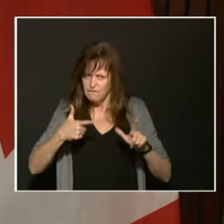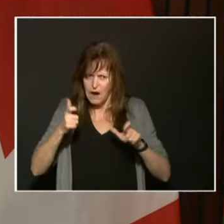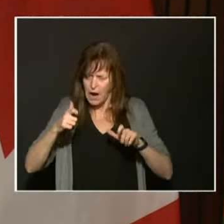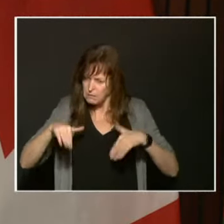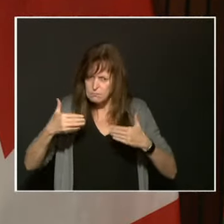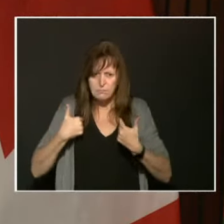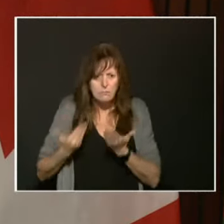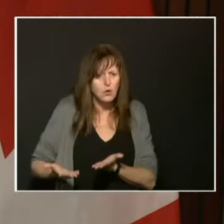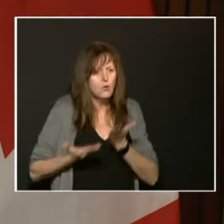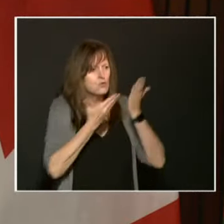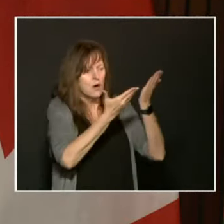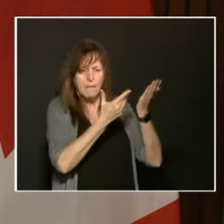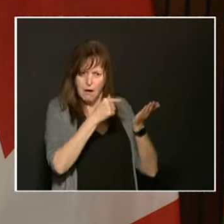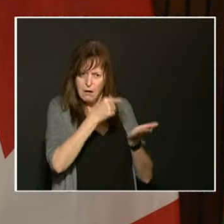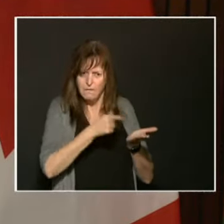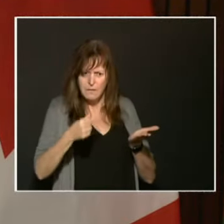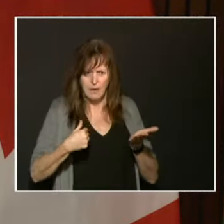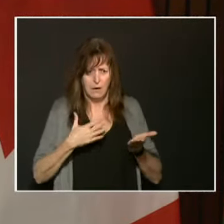table looking at it.